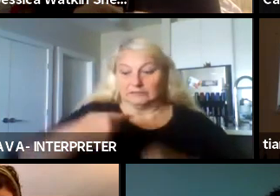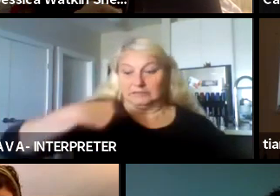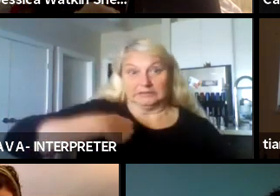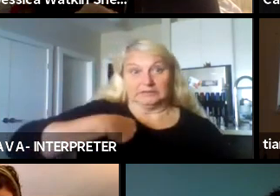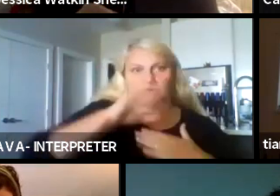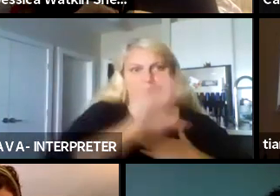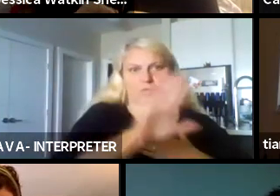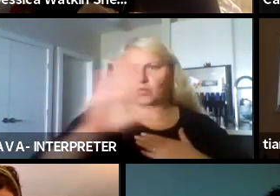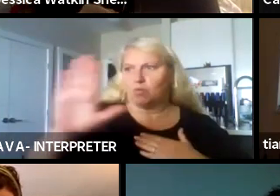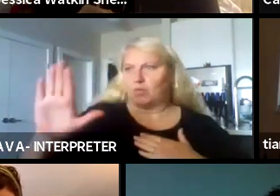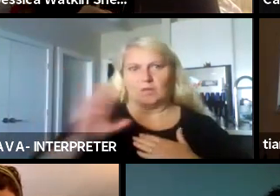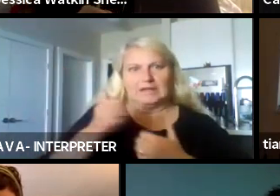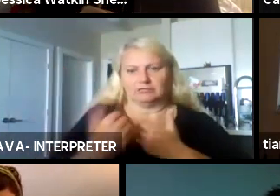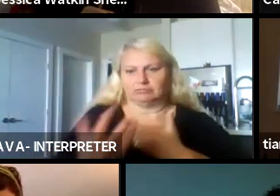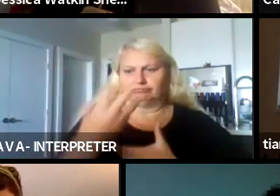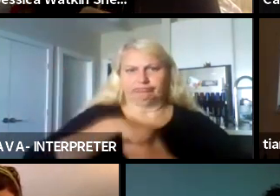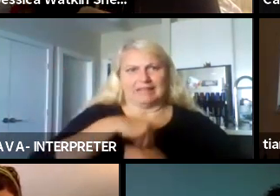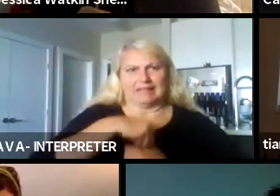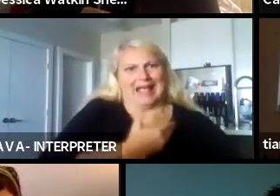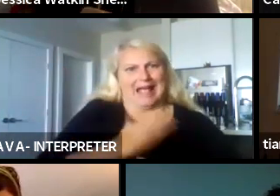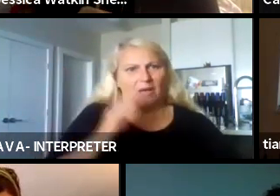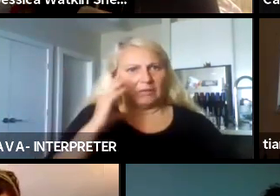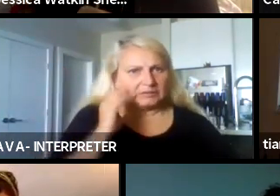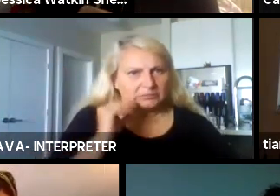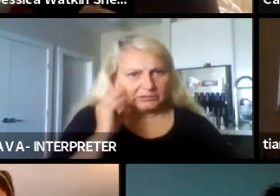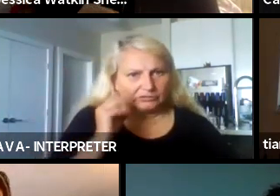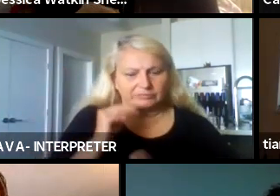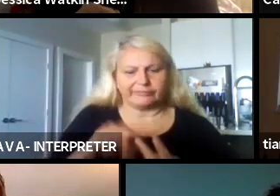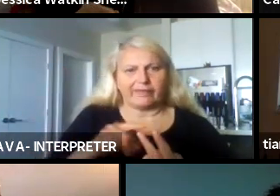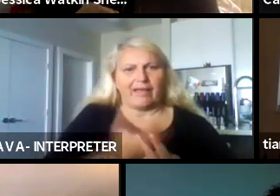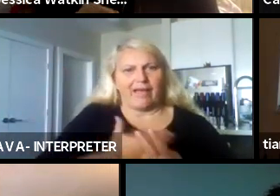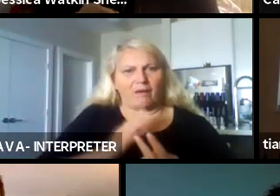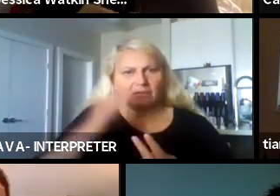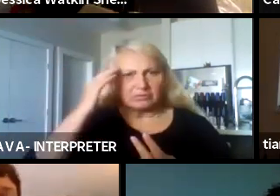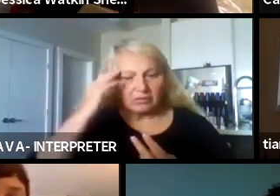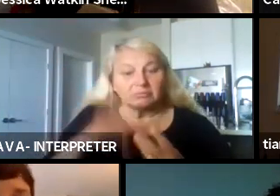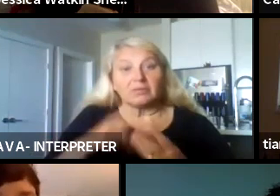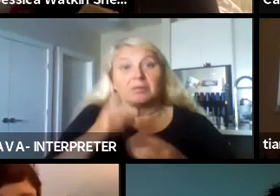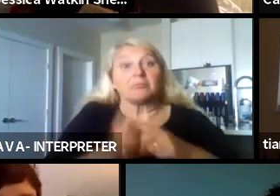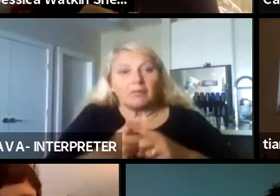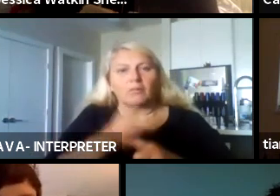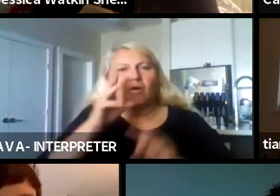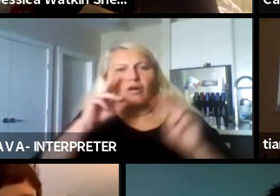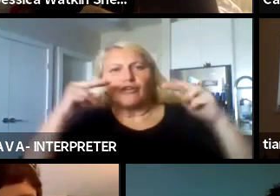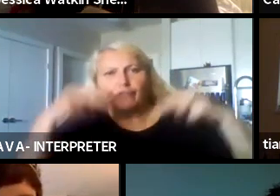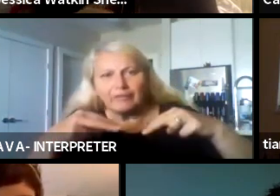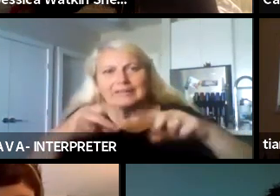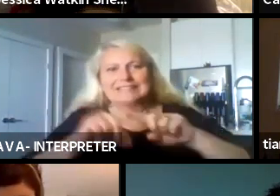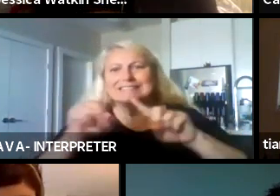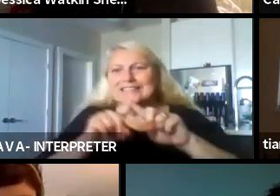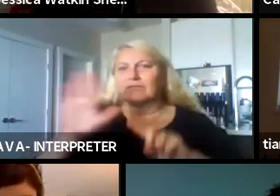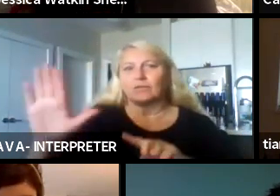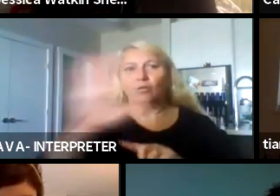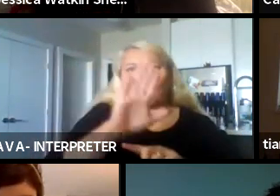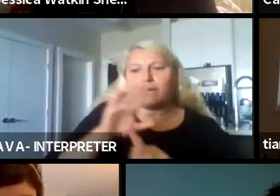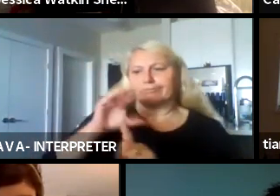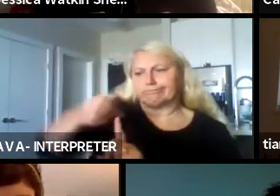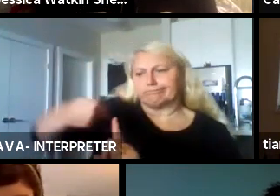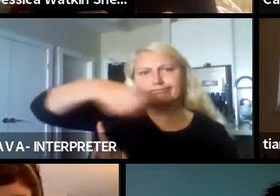practices with an orientation towards expanding collective practice as is relevant to all of the different local ecologies that we are working